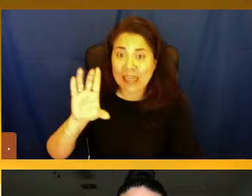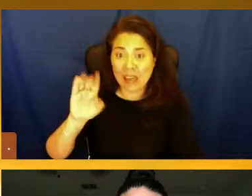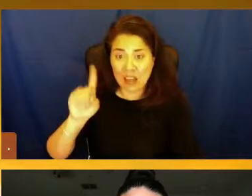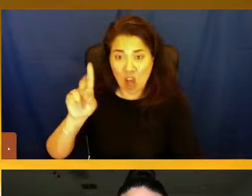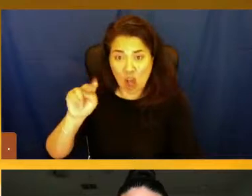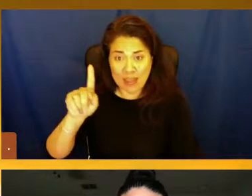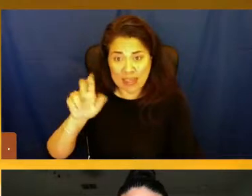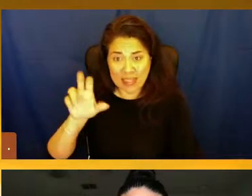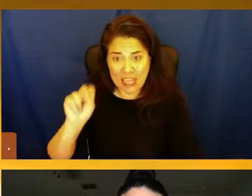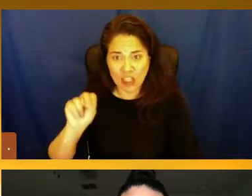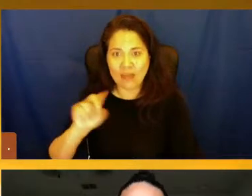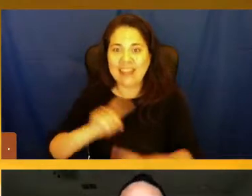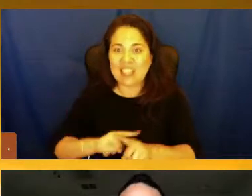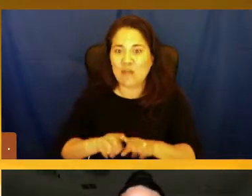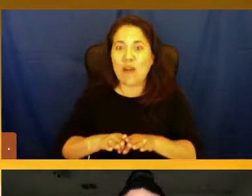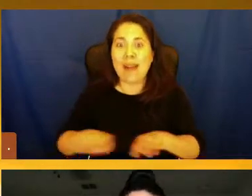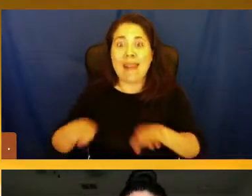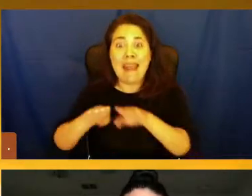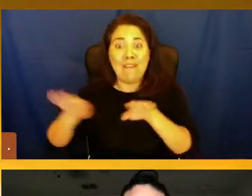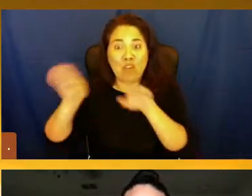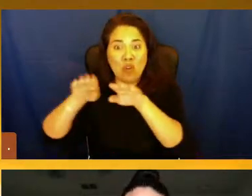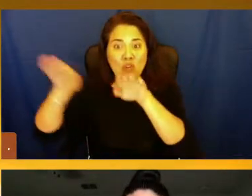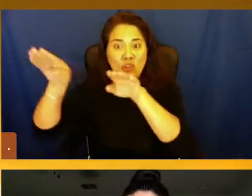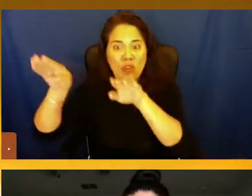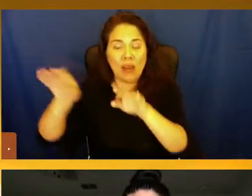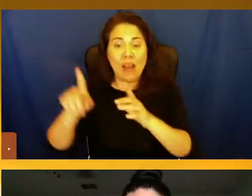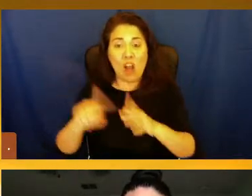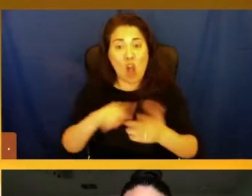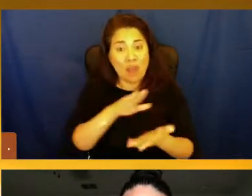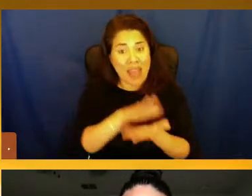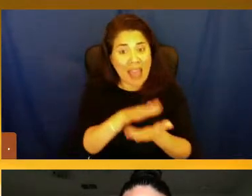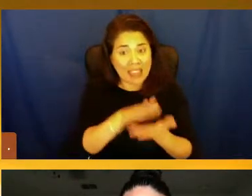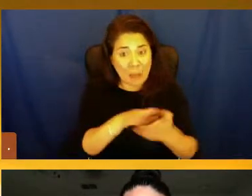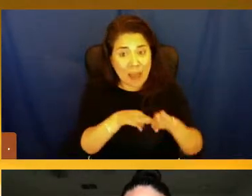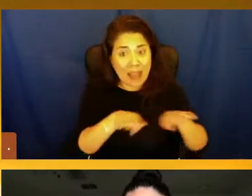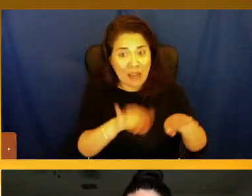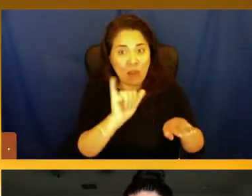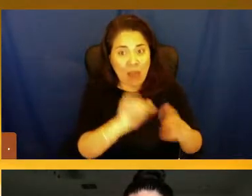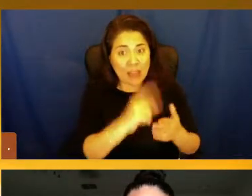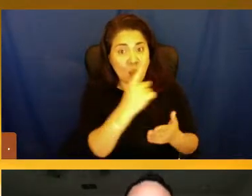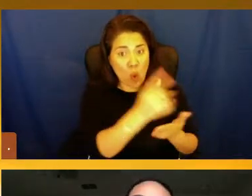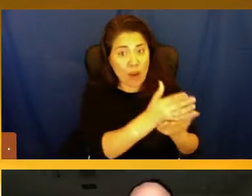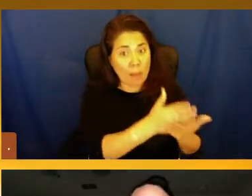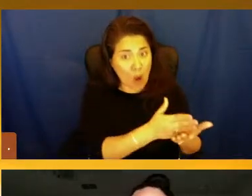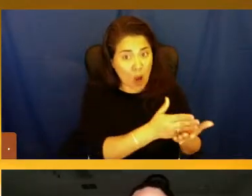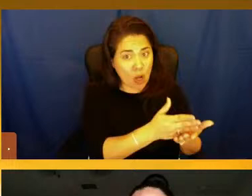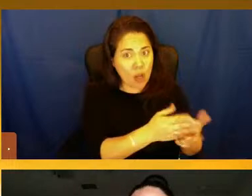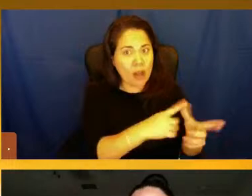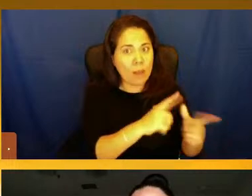many different levels. You know, the academic level is one part of that, but the